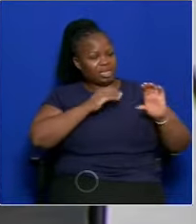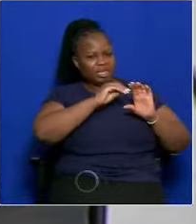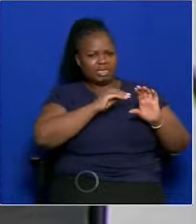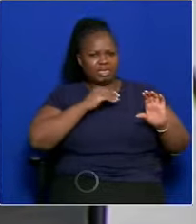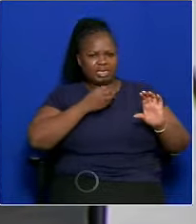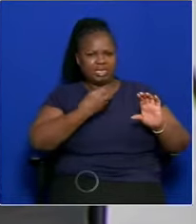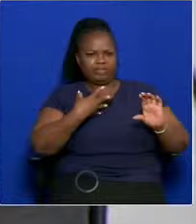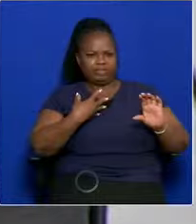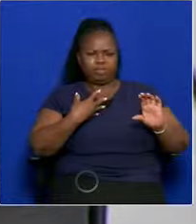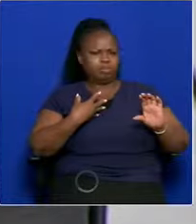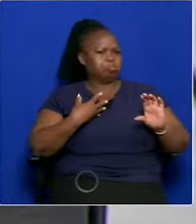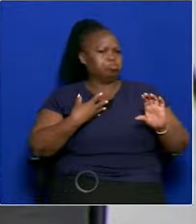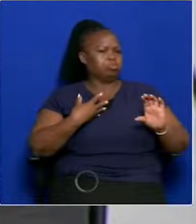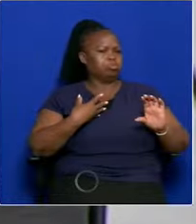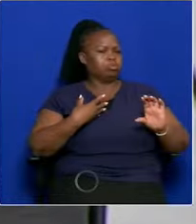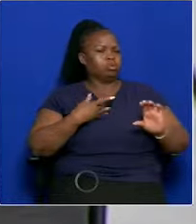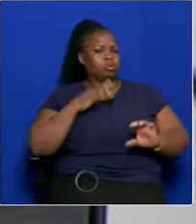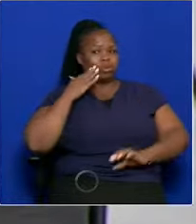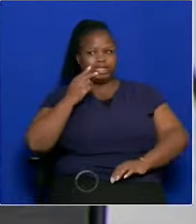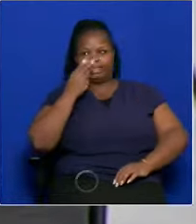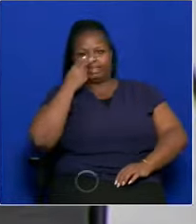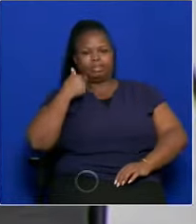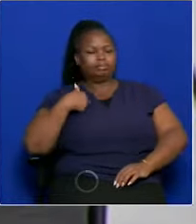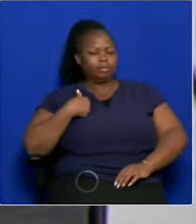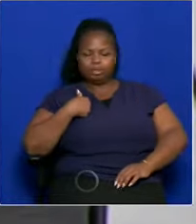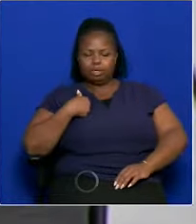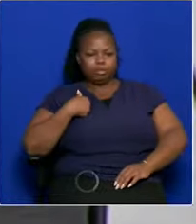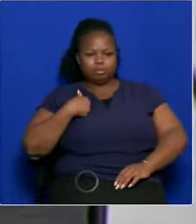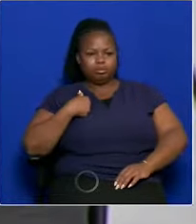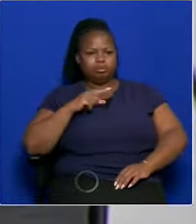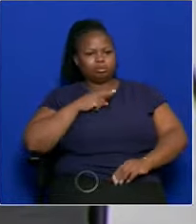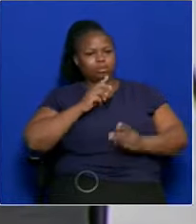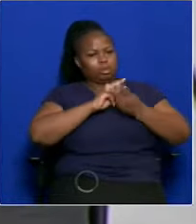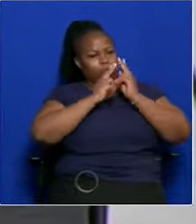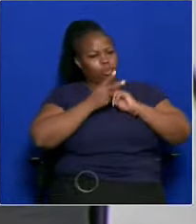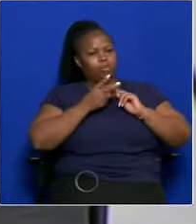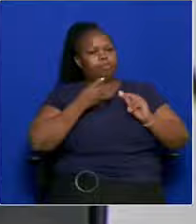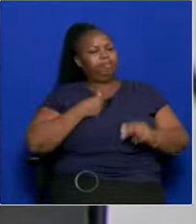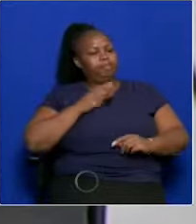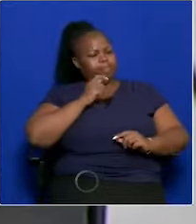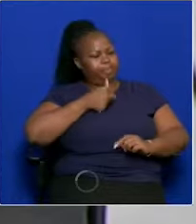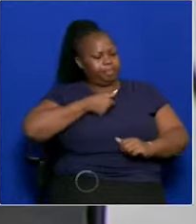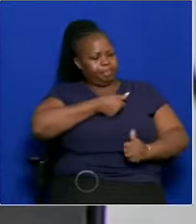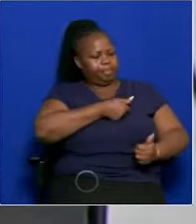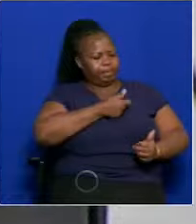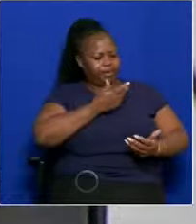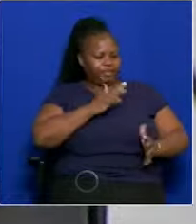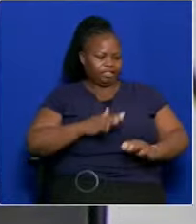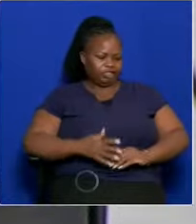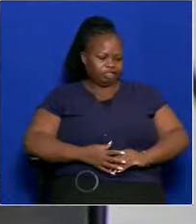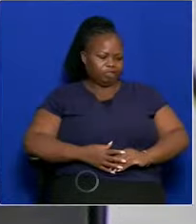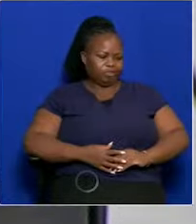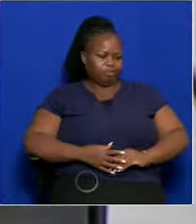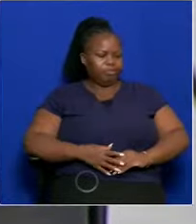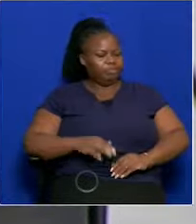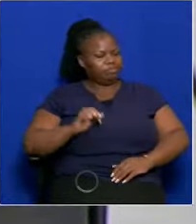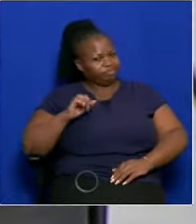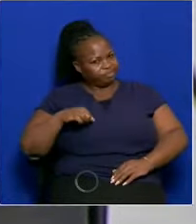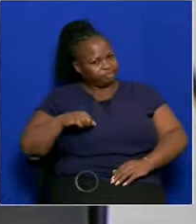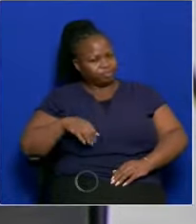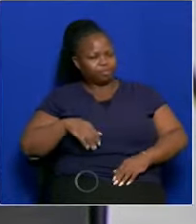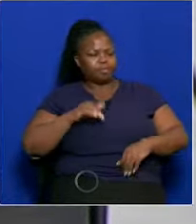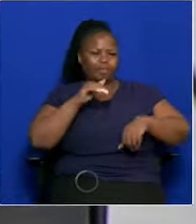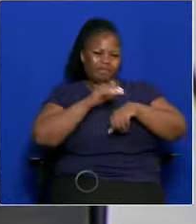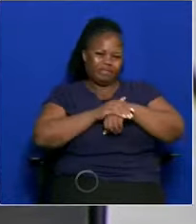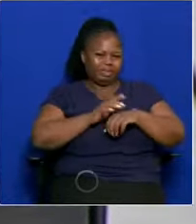money when he sees me or whatsoever. He loaned me money which I paid back. And yes, he's a friend, but it's not a